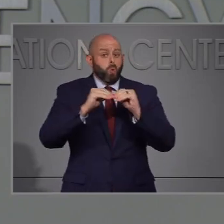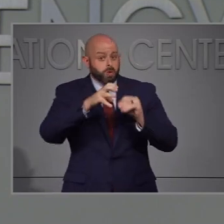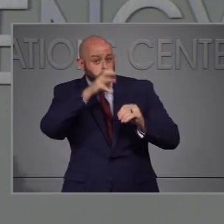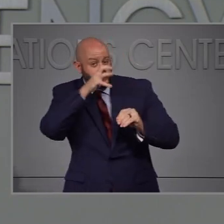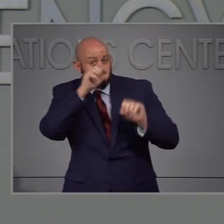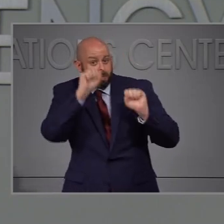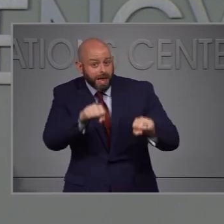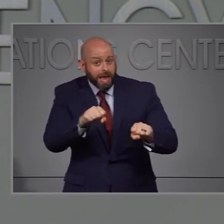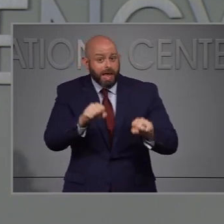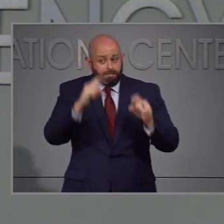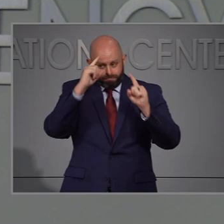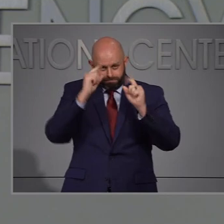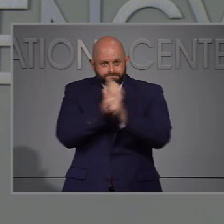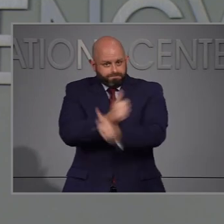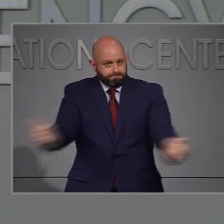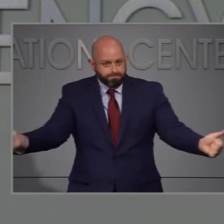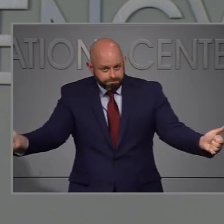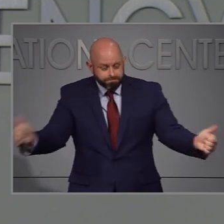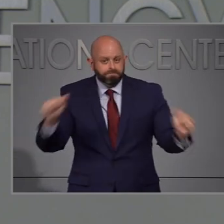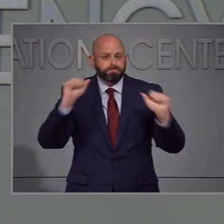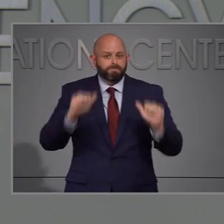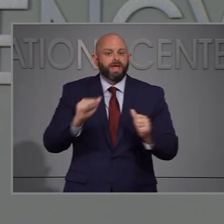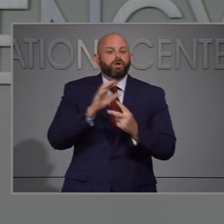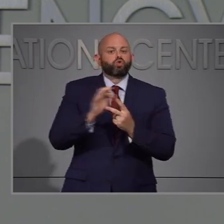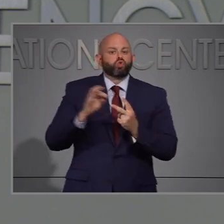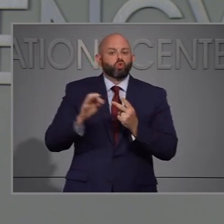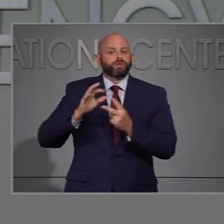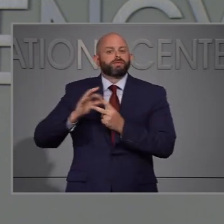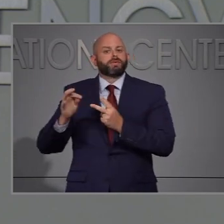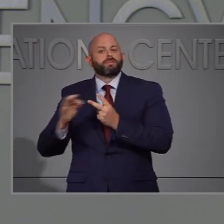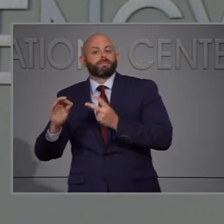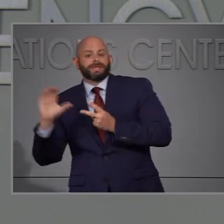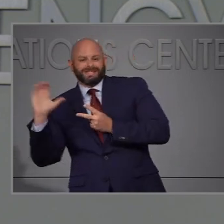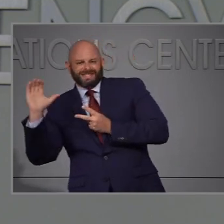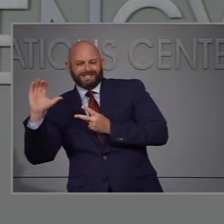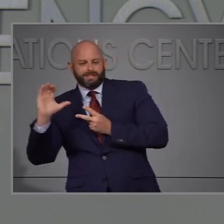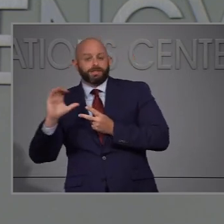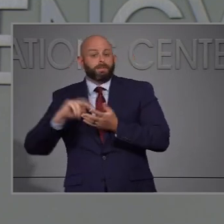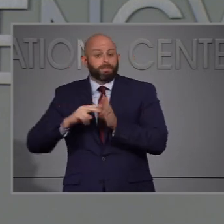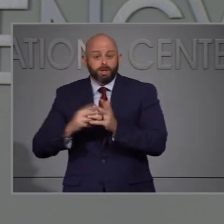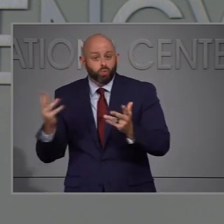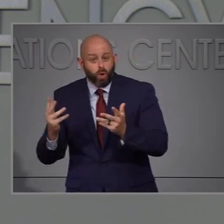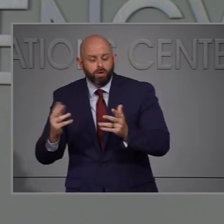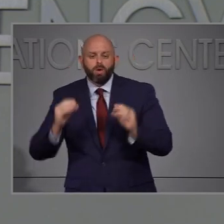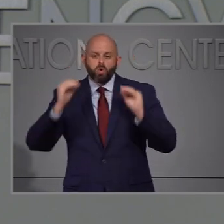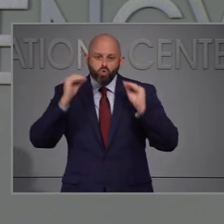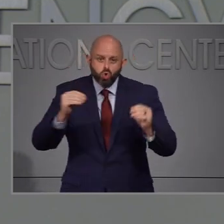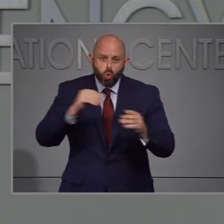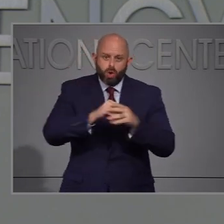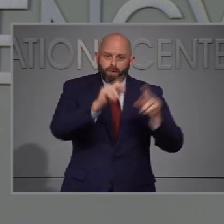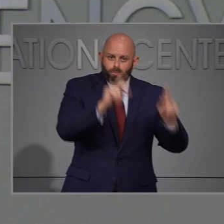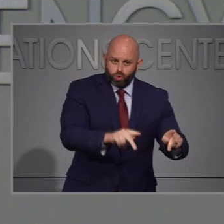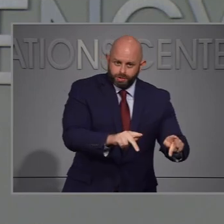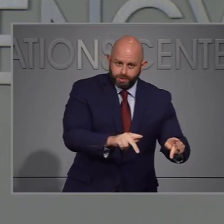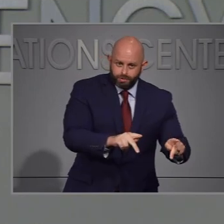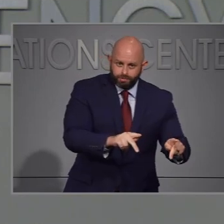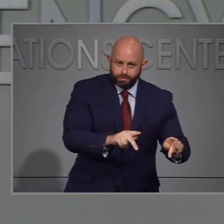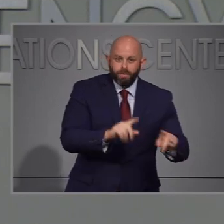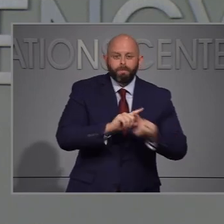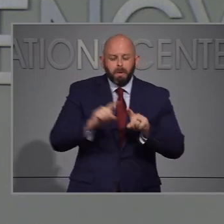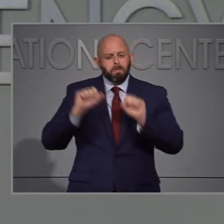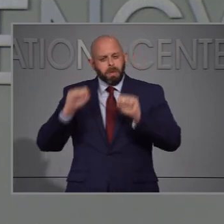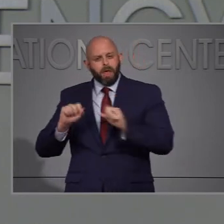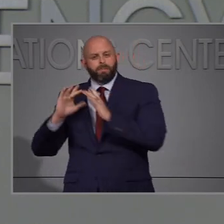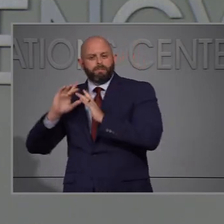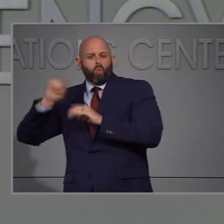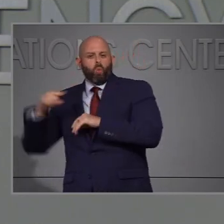more caution and choose option C, remote learning only. But no school districts may fall below